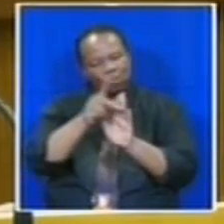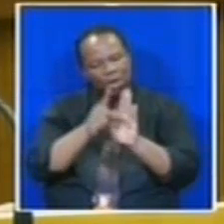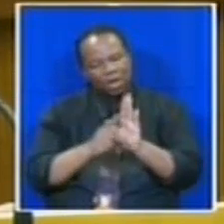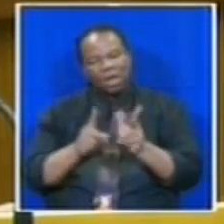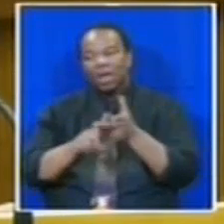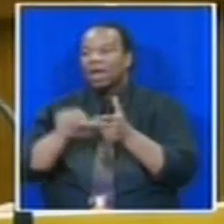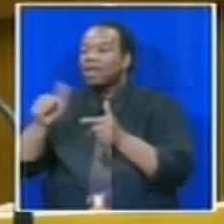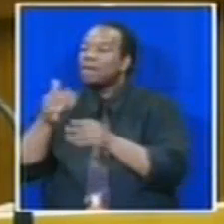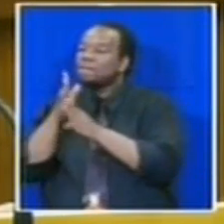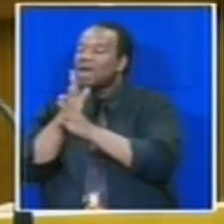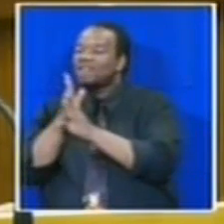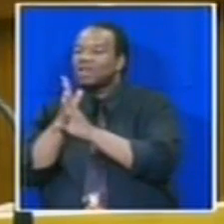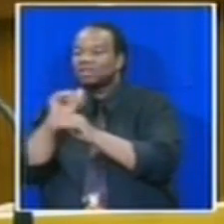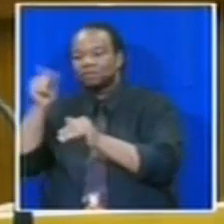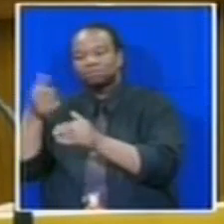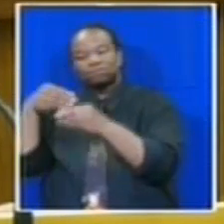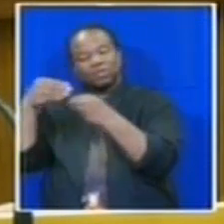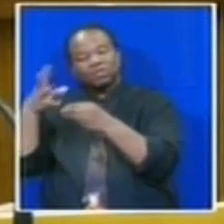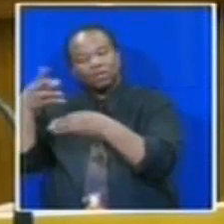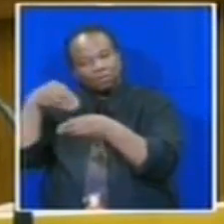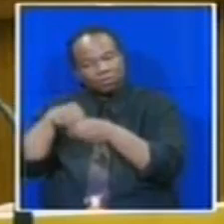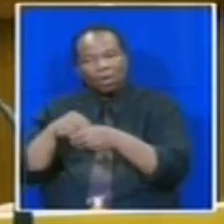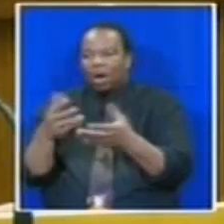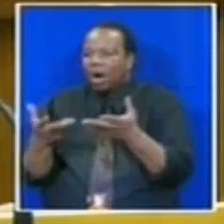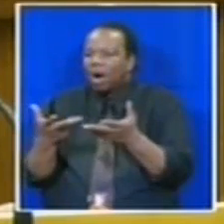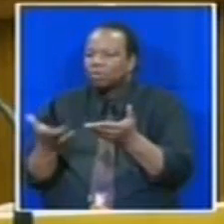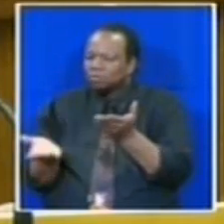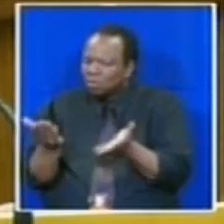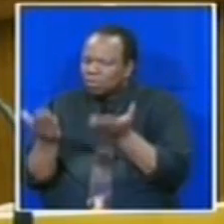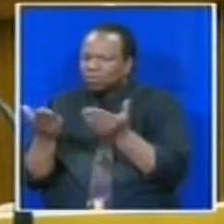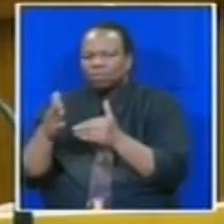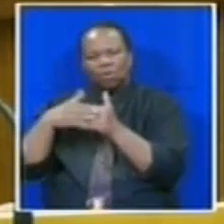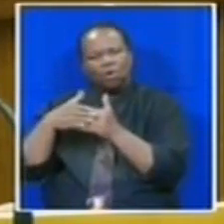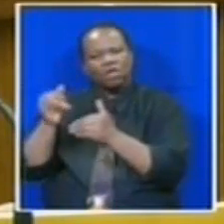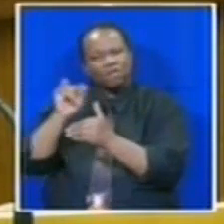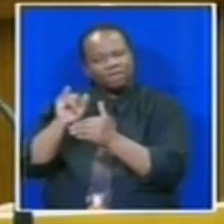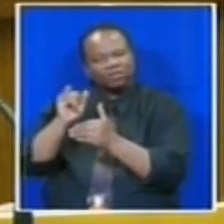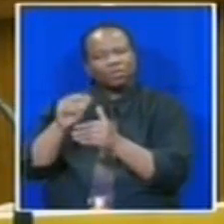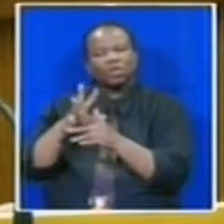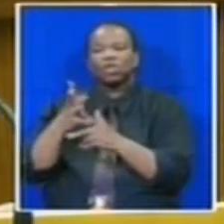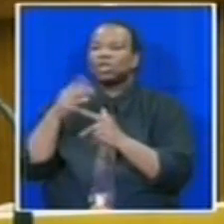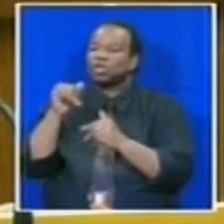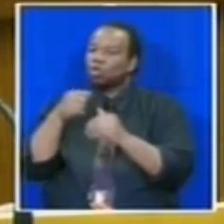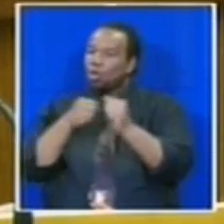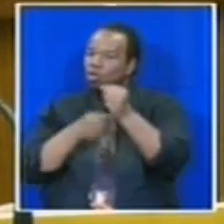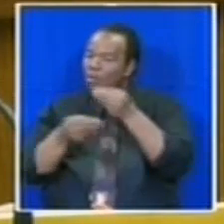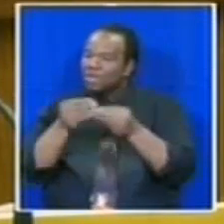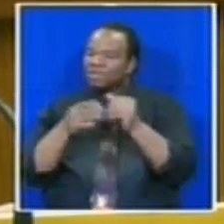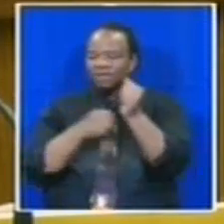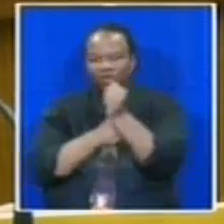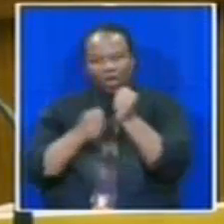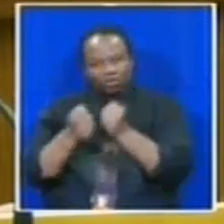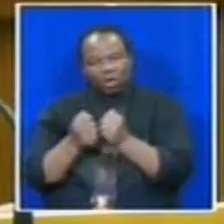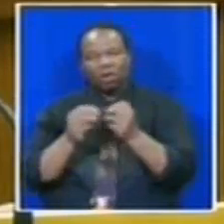participation to promote higher levels of investment in economic infrastructure, a framework to inform the board appointments